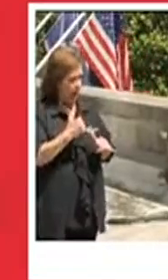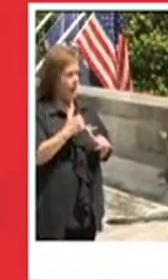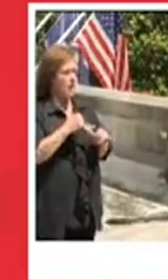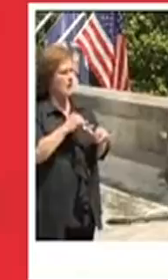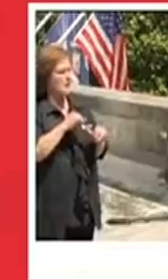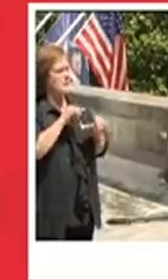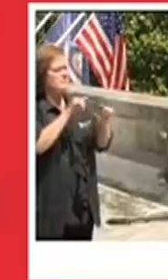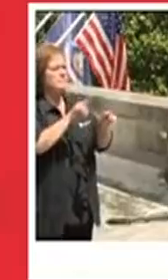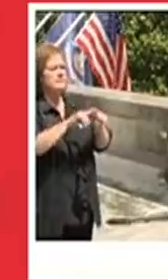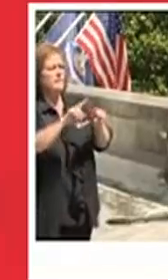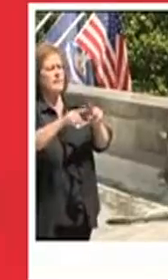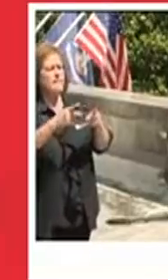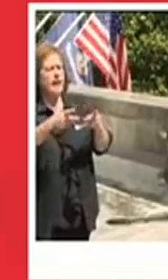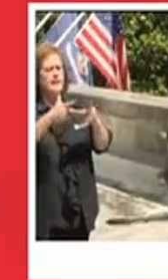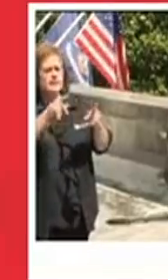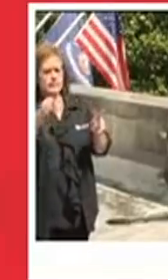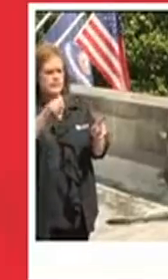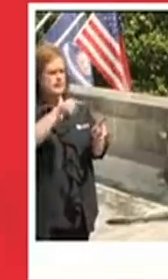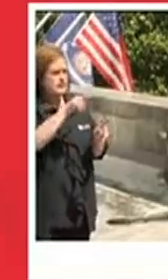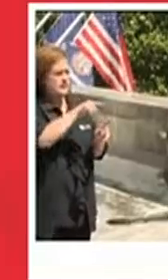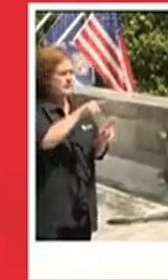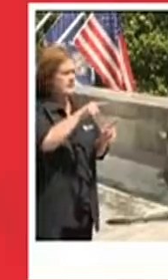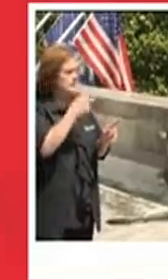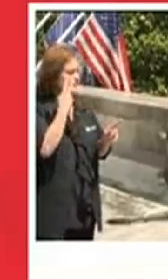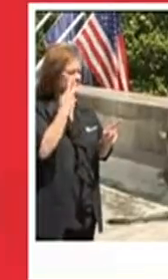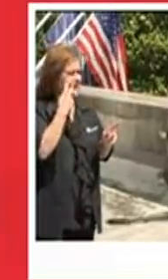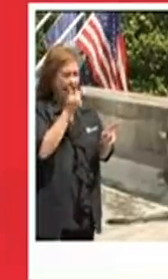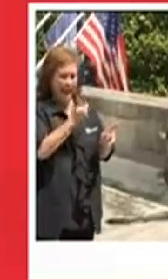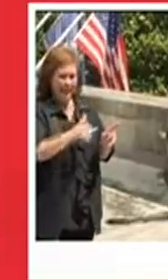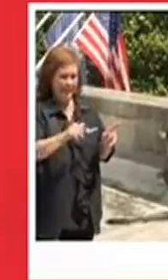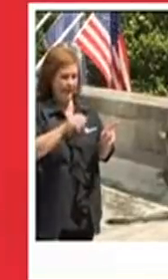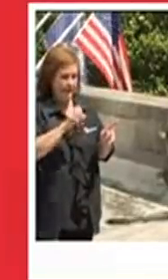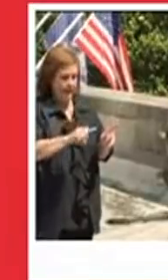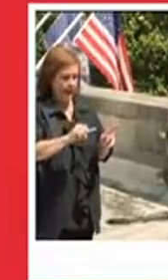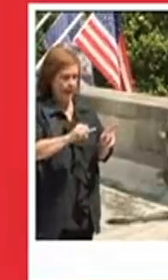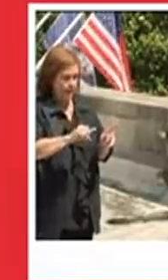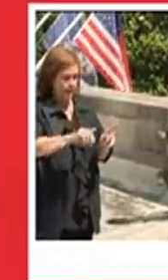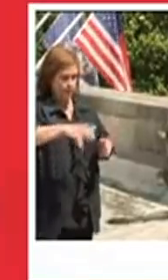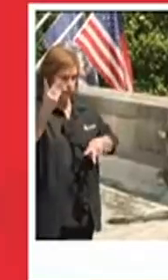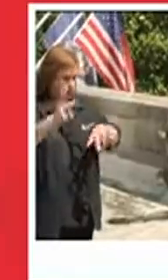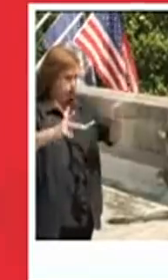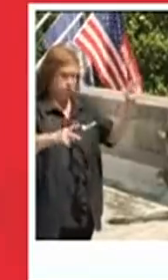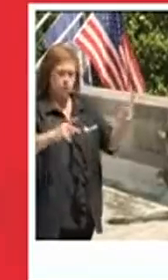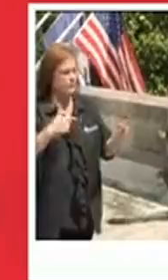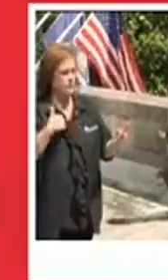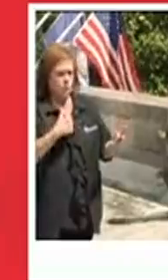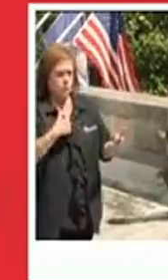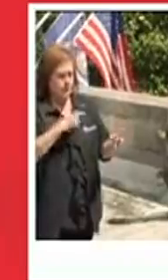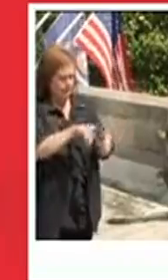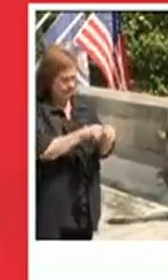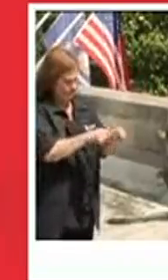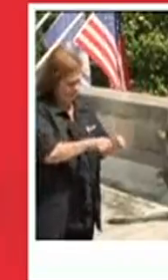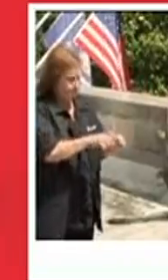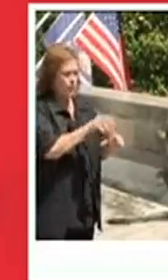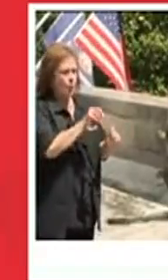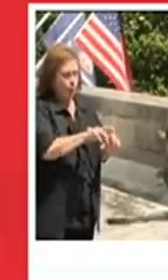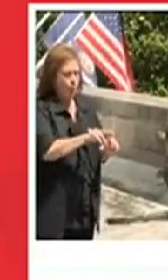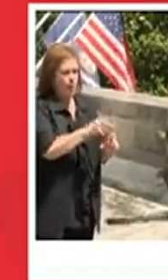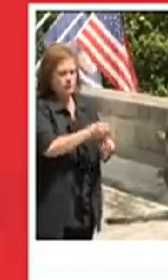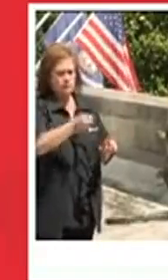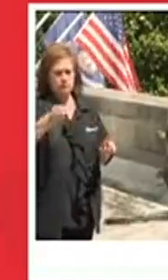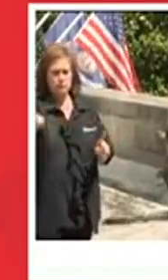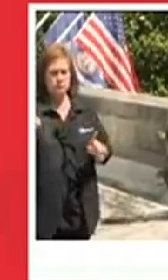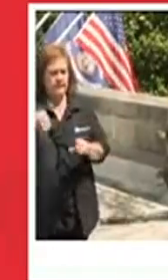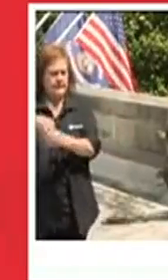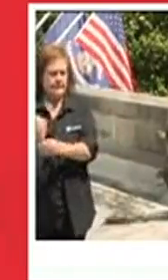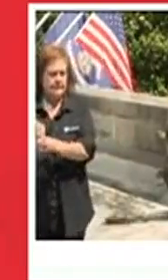sure that anything that can fly away is tied down or stored away. We have positioned our fleet